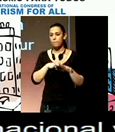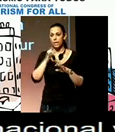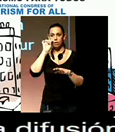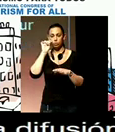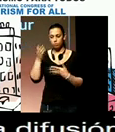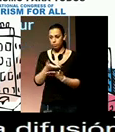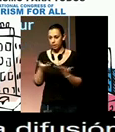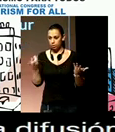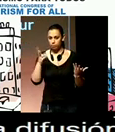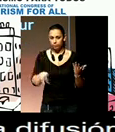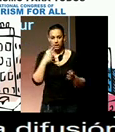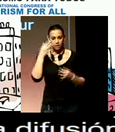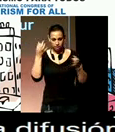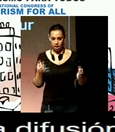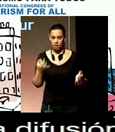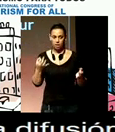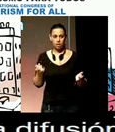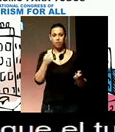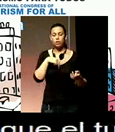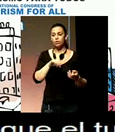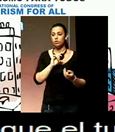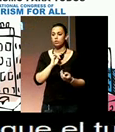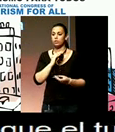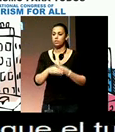our experience,